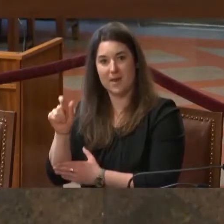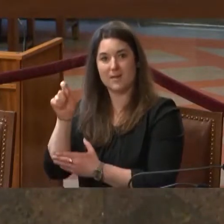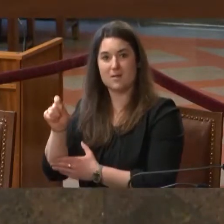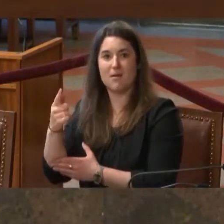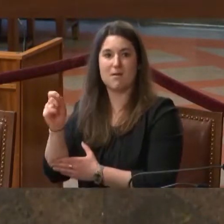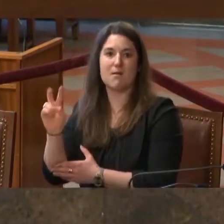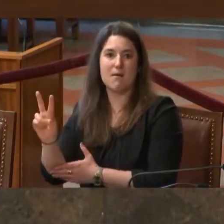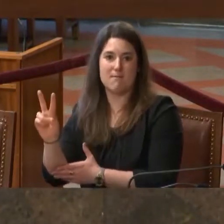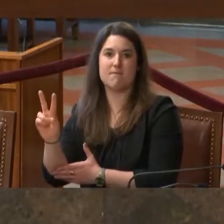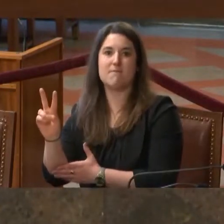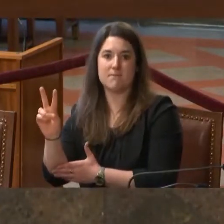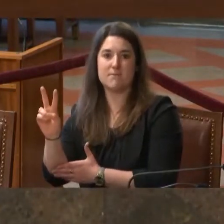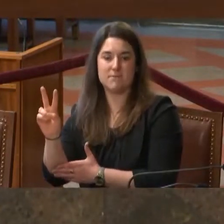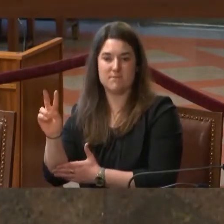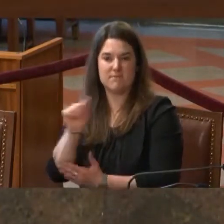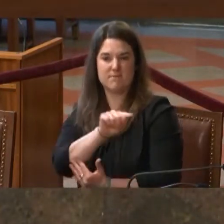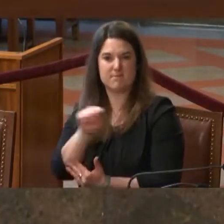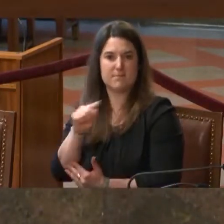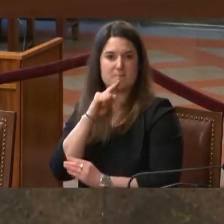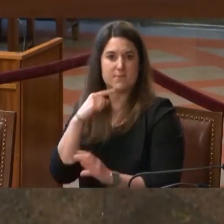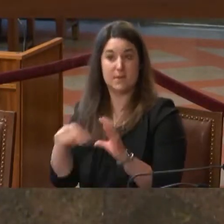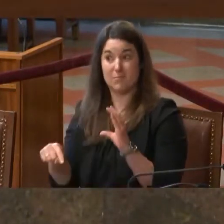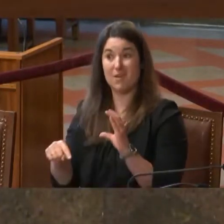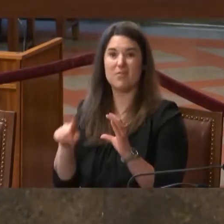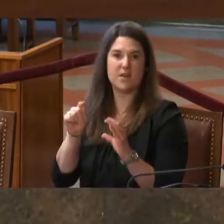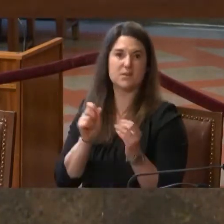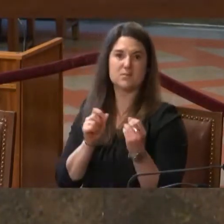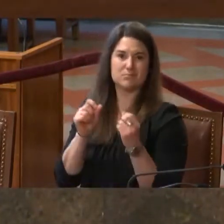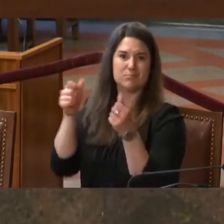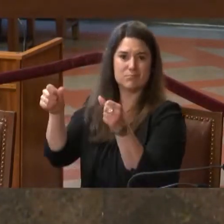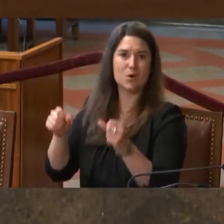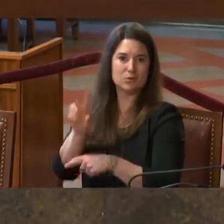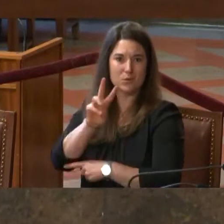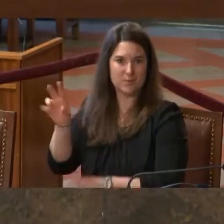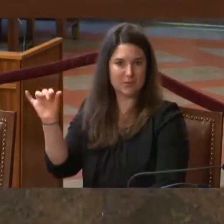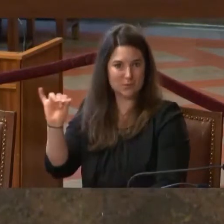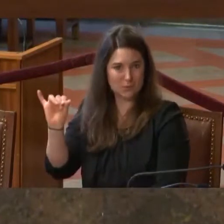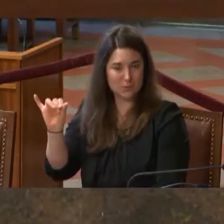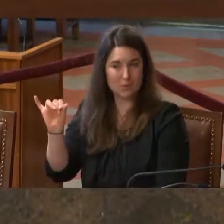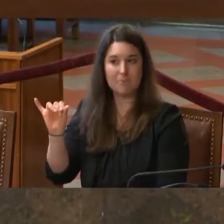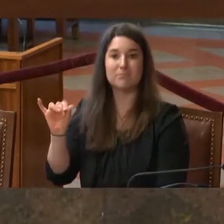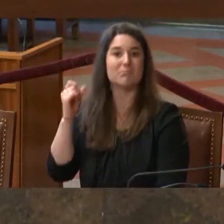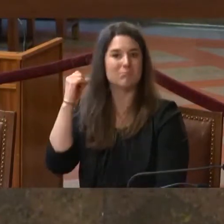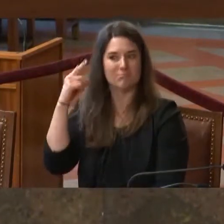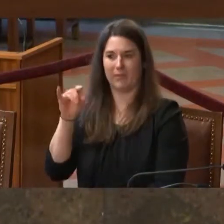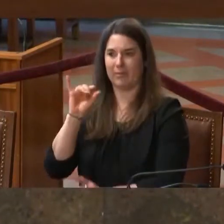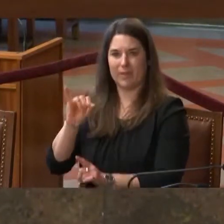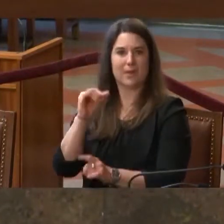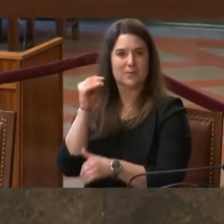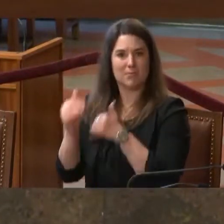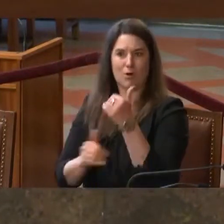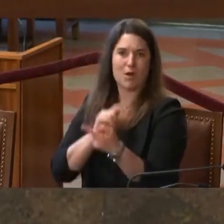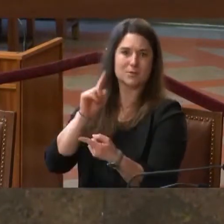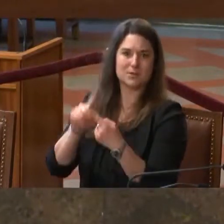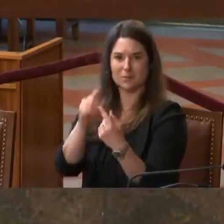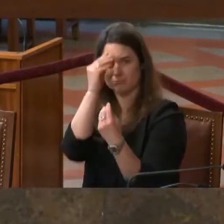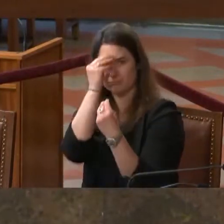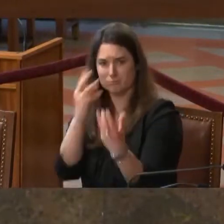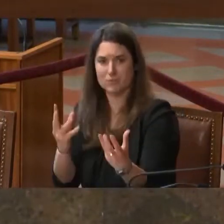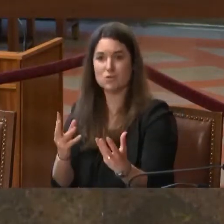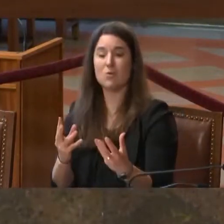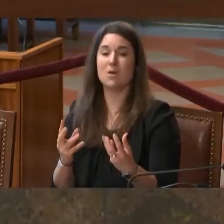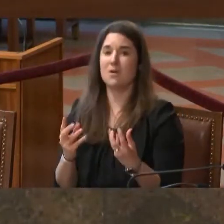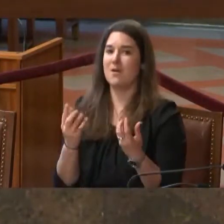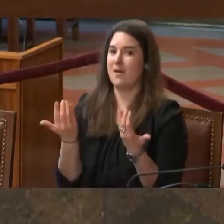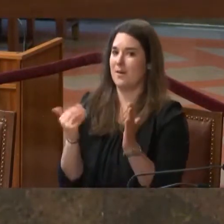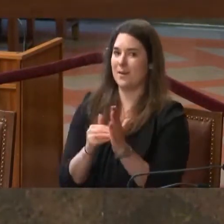PA.gov. And will this be, this is on the website, correct? Yes. Okay. And this will continue to be the process until further notice. We are